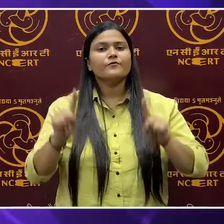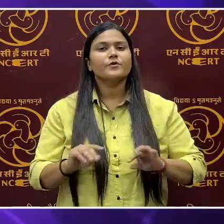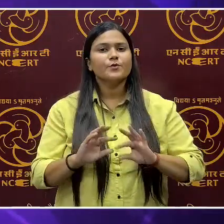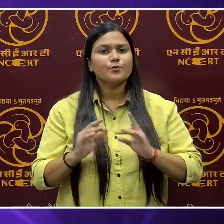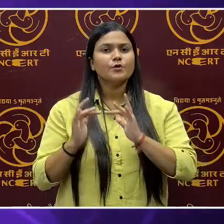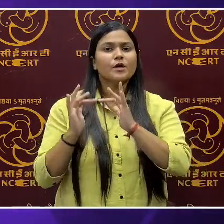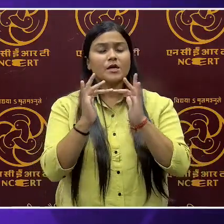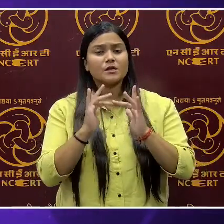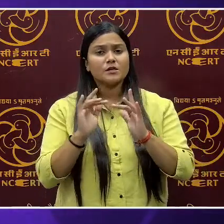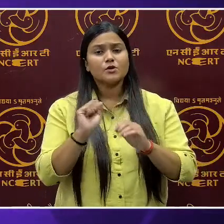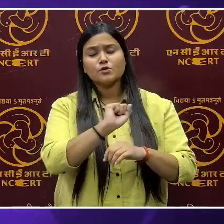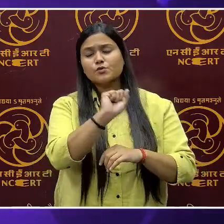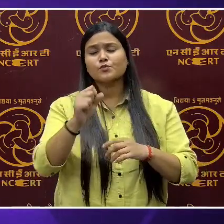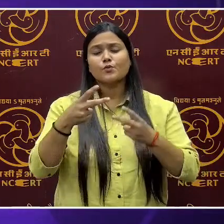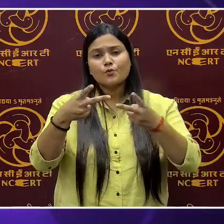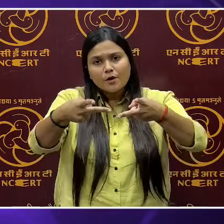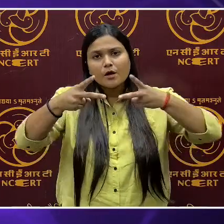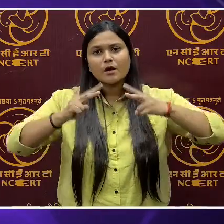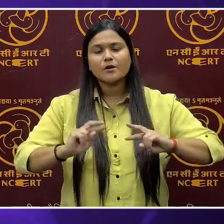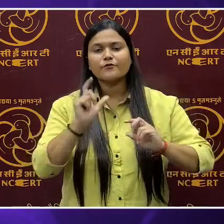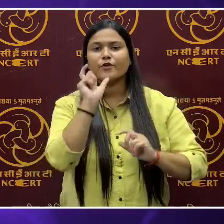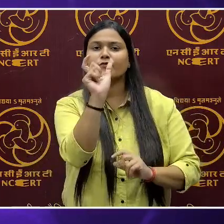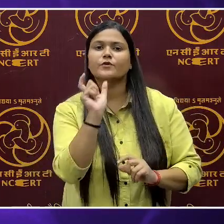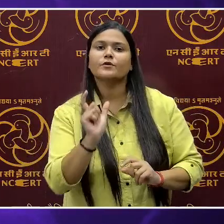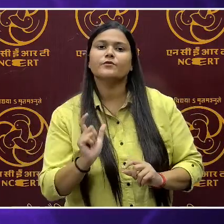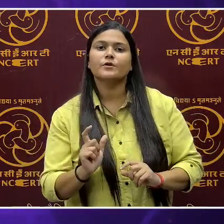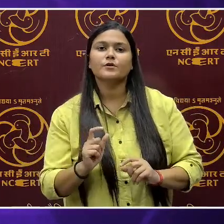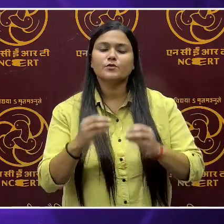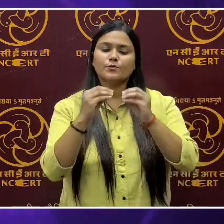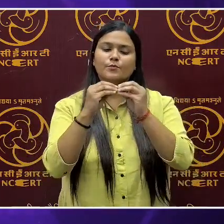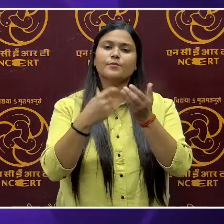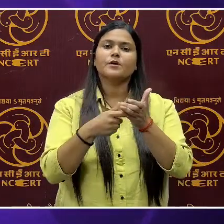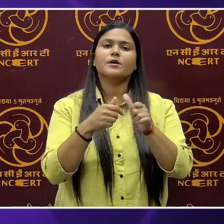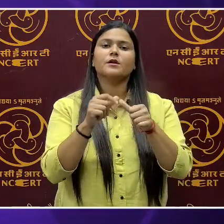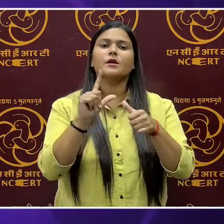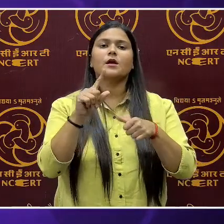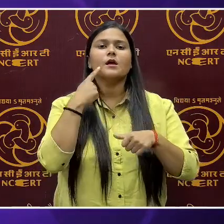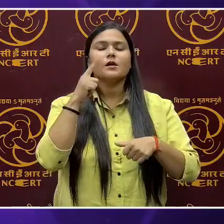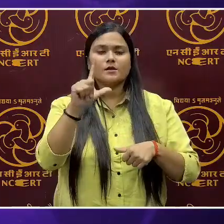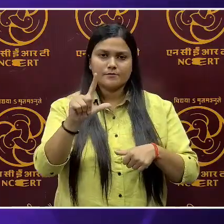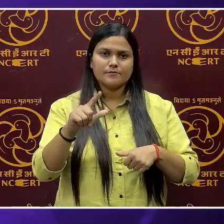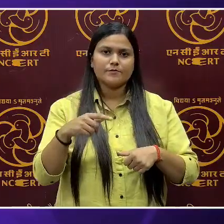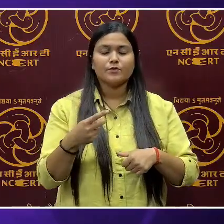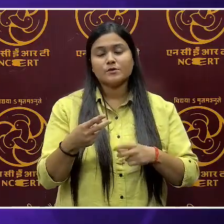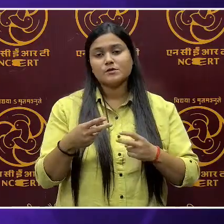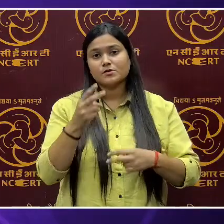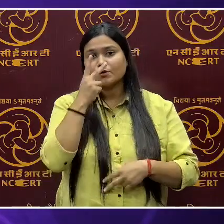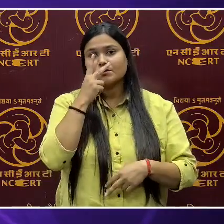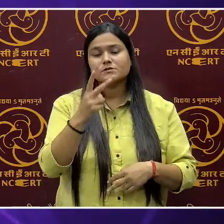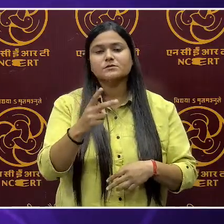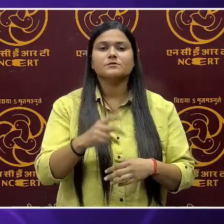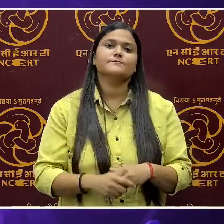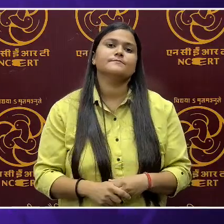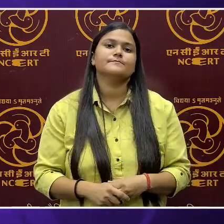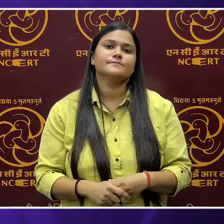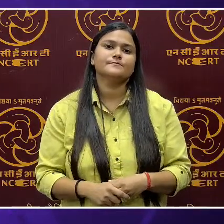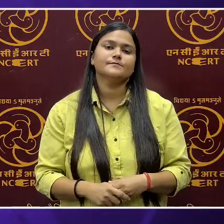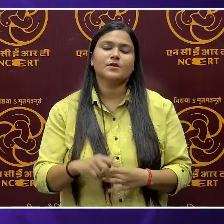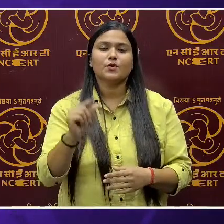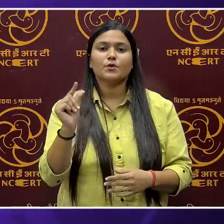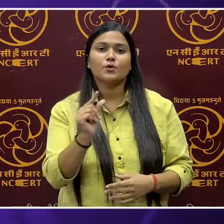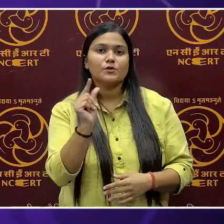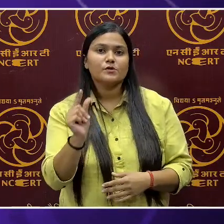are able to convert words into Braille. So you can see the notation from there and you can use